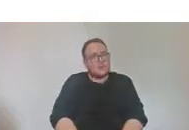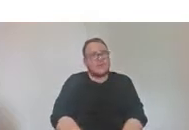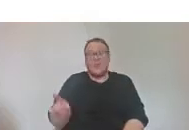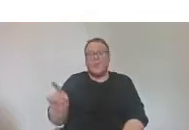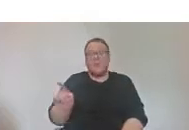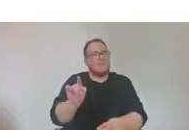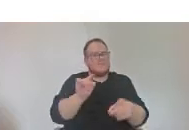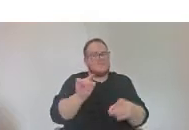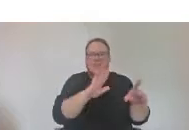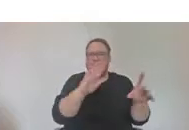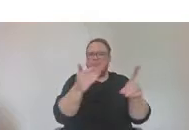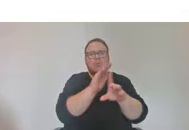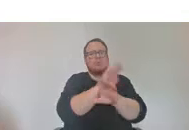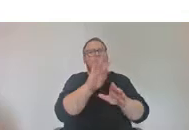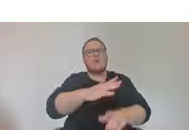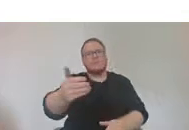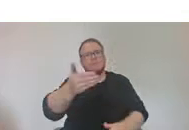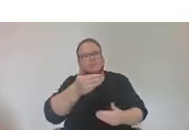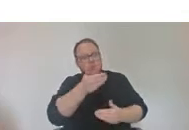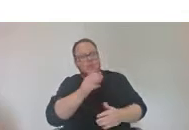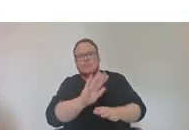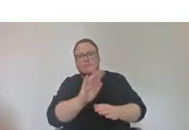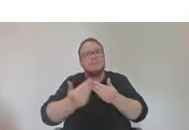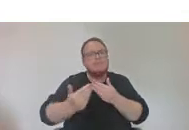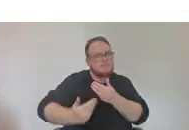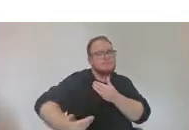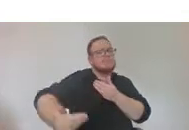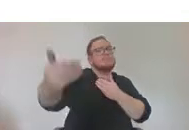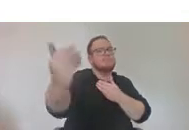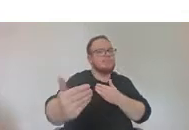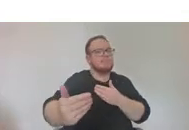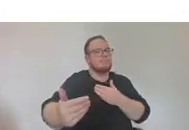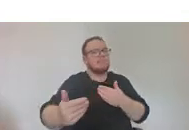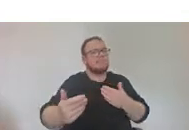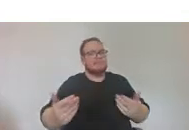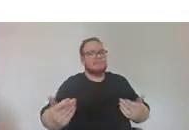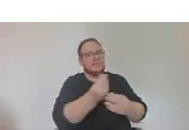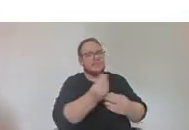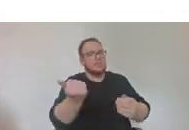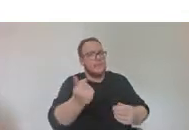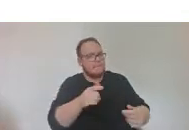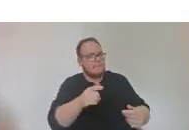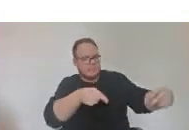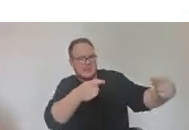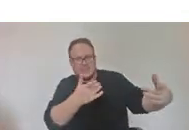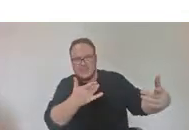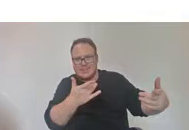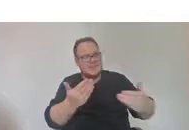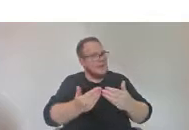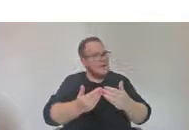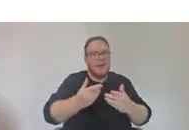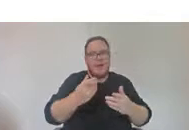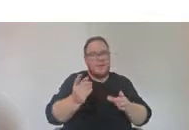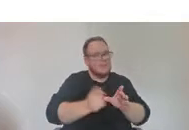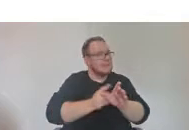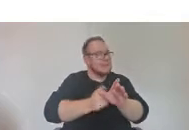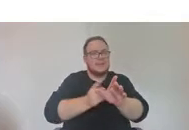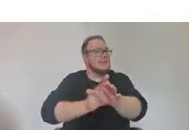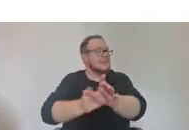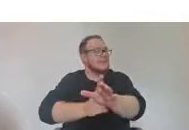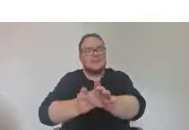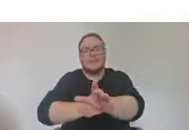thing. Some of the changes that we will need to make will take a lot longer to bed in than just a couple of years. Some of this